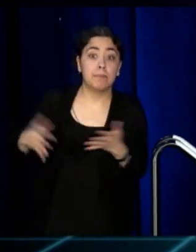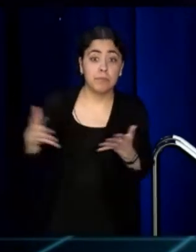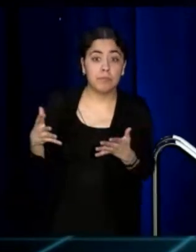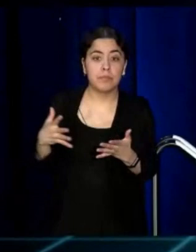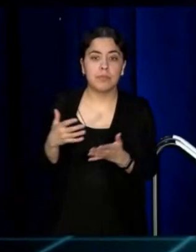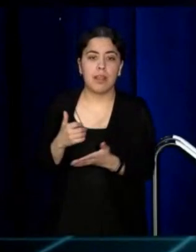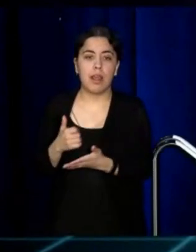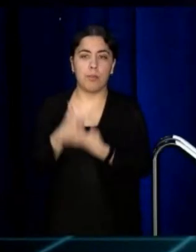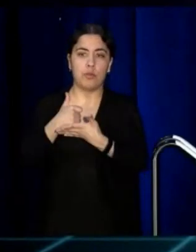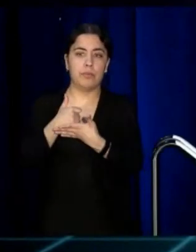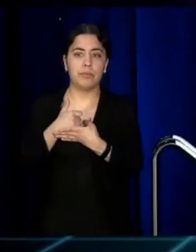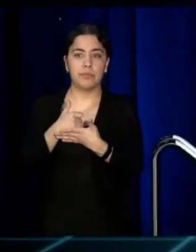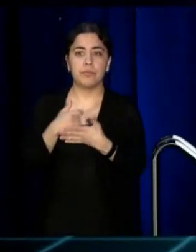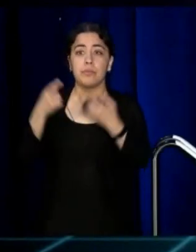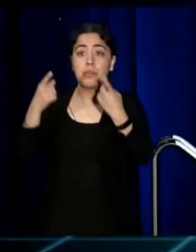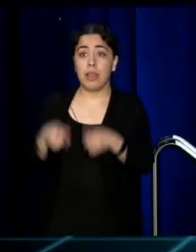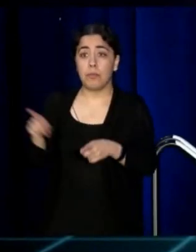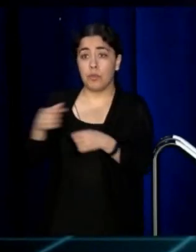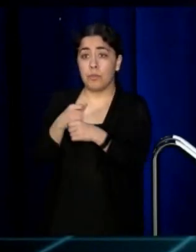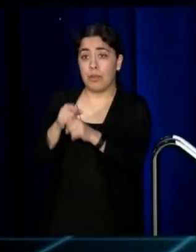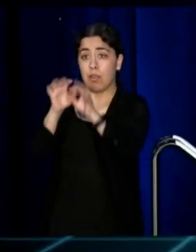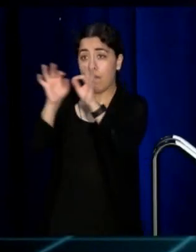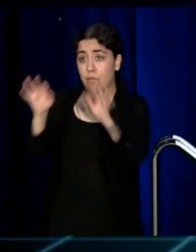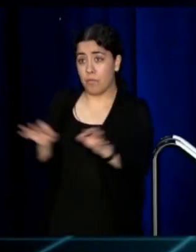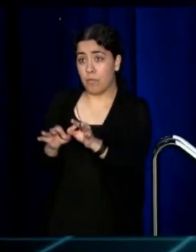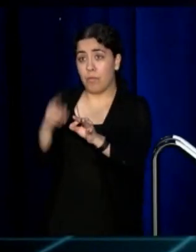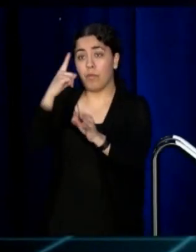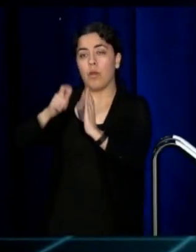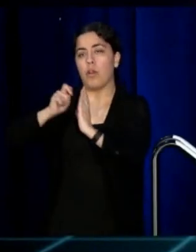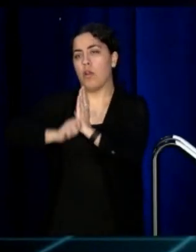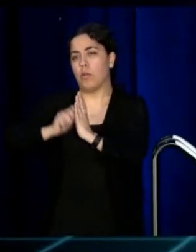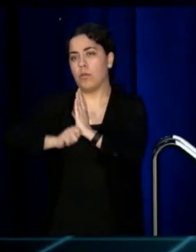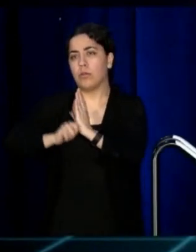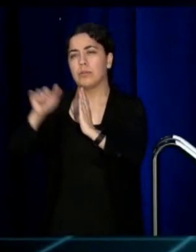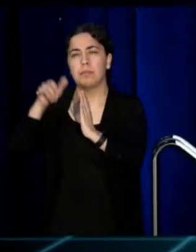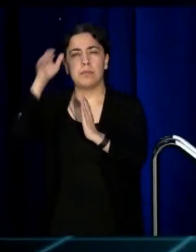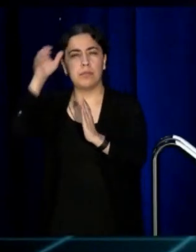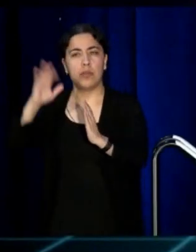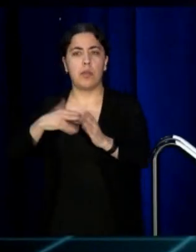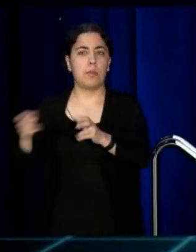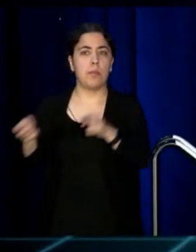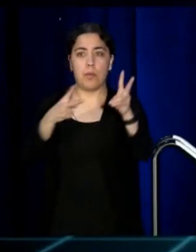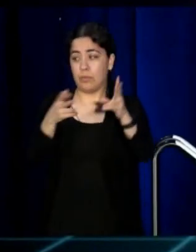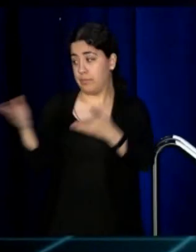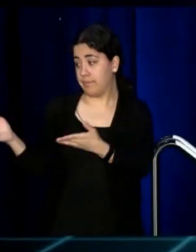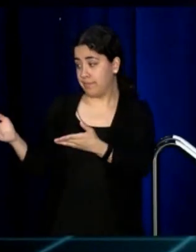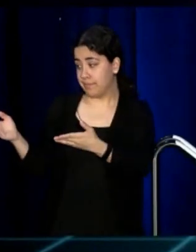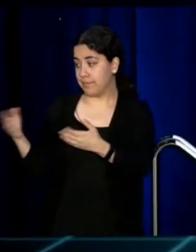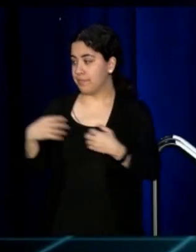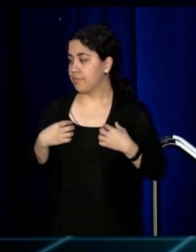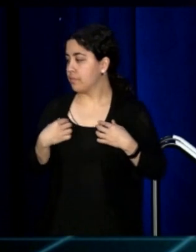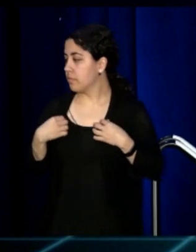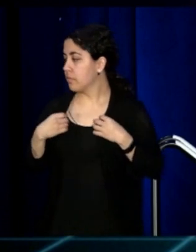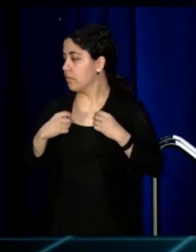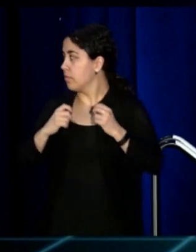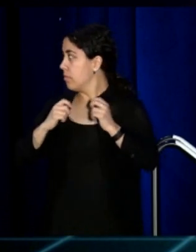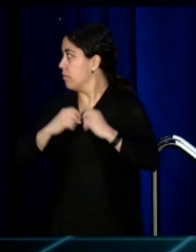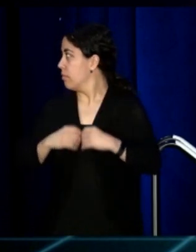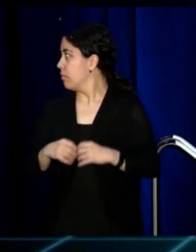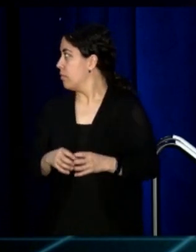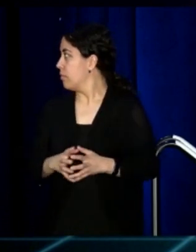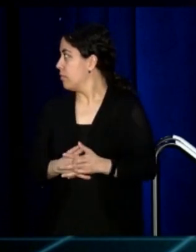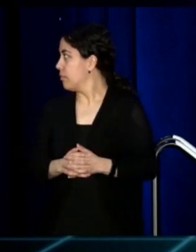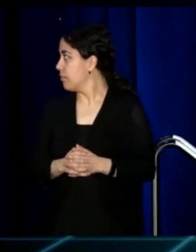So when you make a form for something like an article, which is similar to our post here, Rails gives you